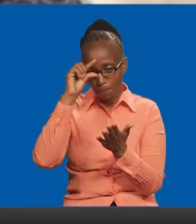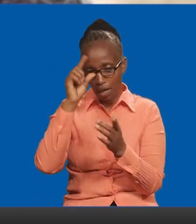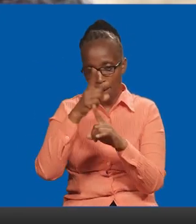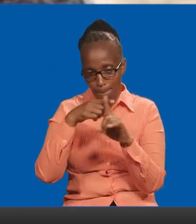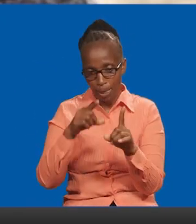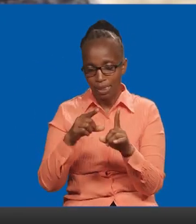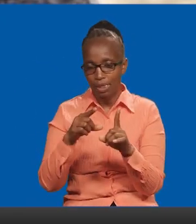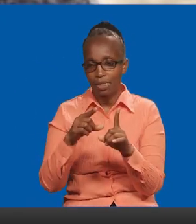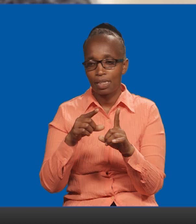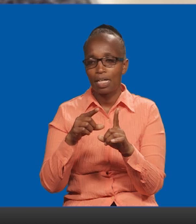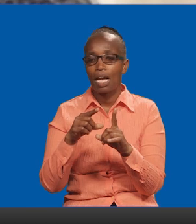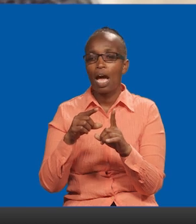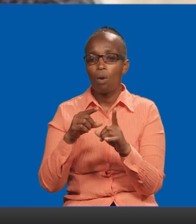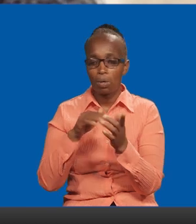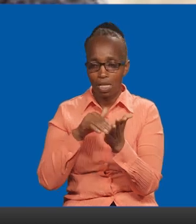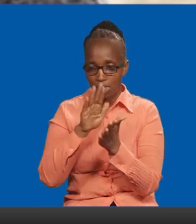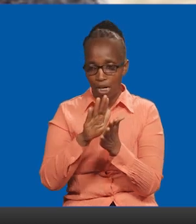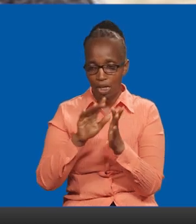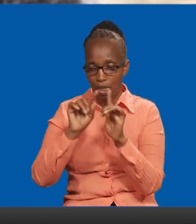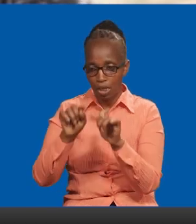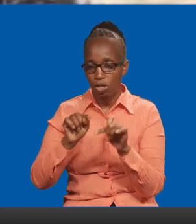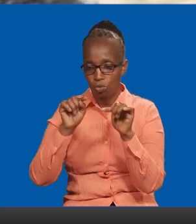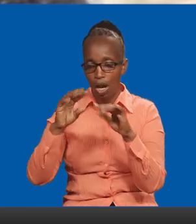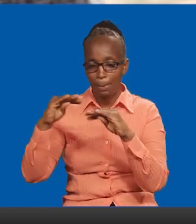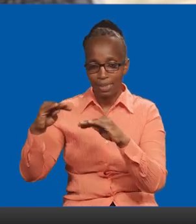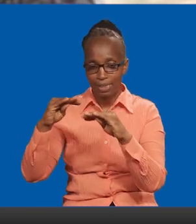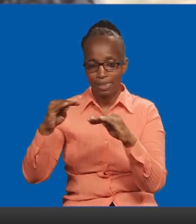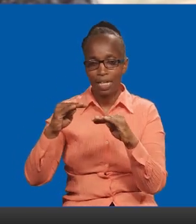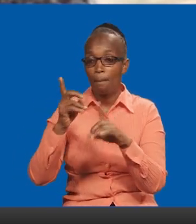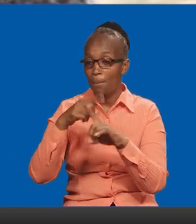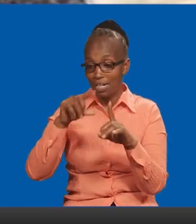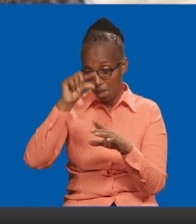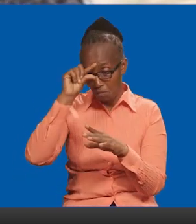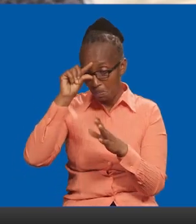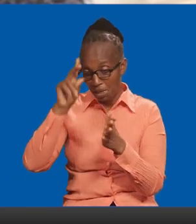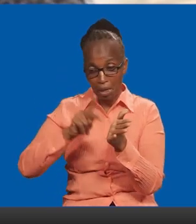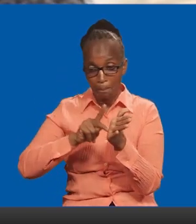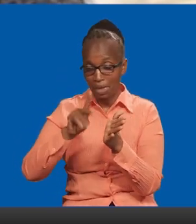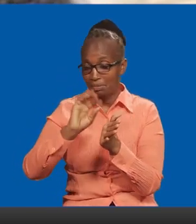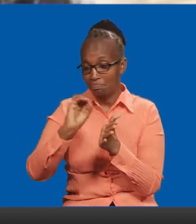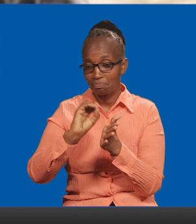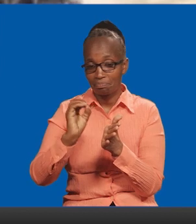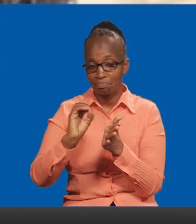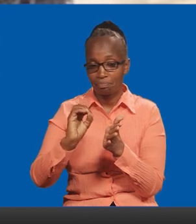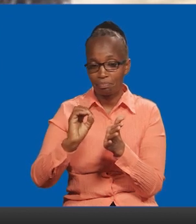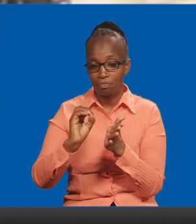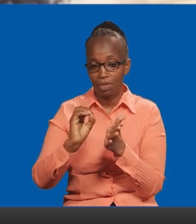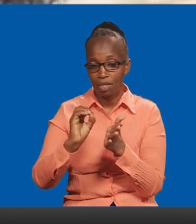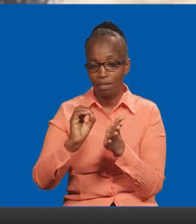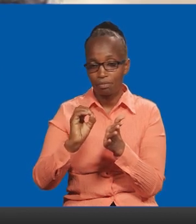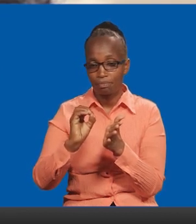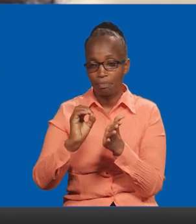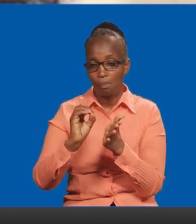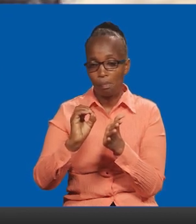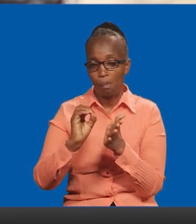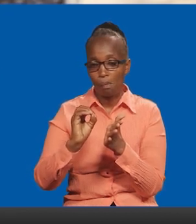but I was sent to this institution that the government is not sending money. That's like ni kama kuajiri mtu na kumtuma kwa shamba na